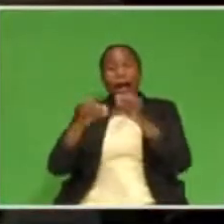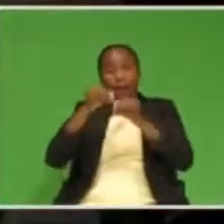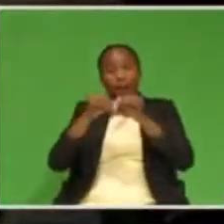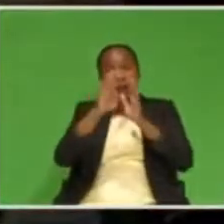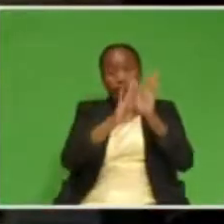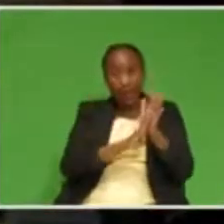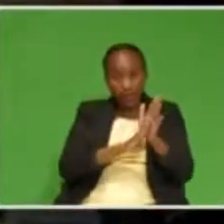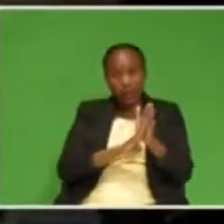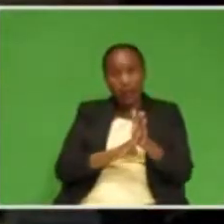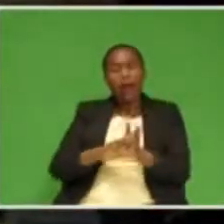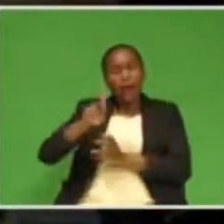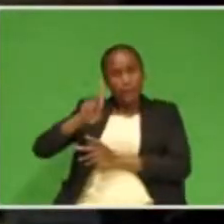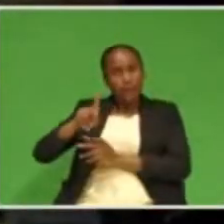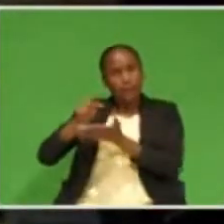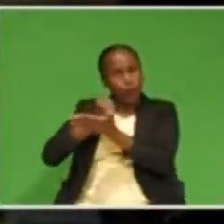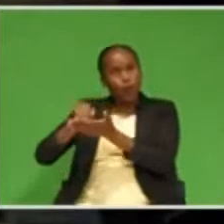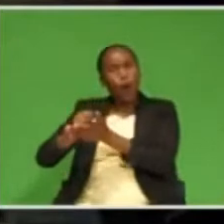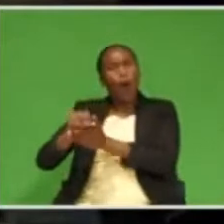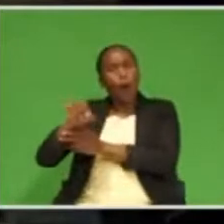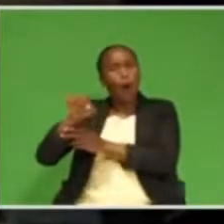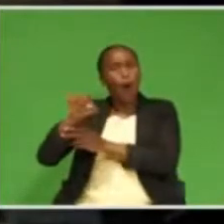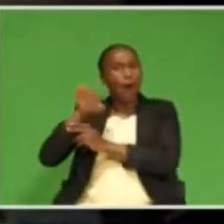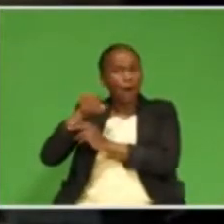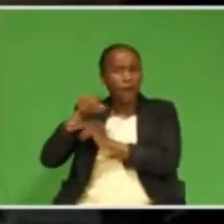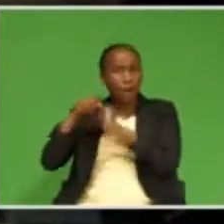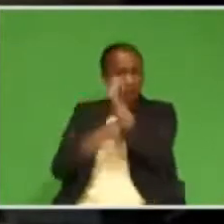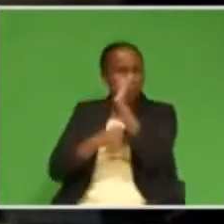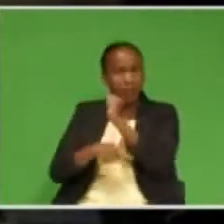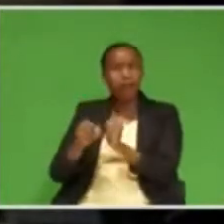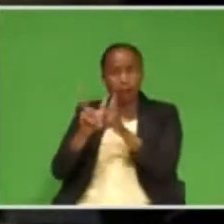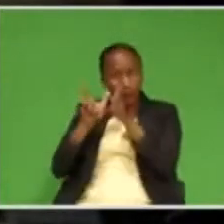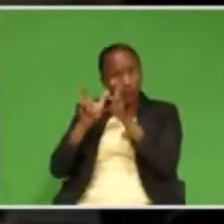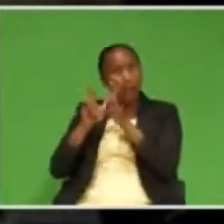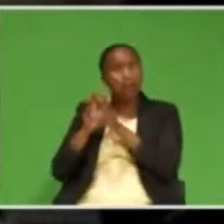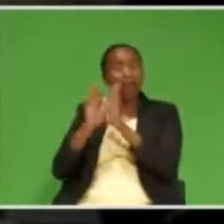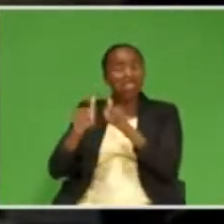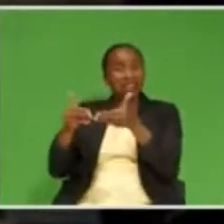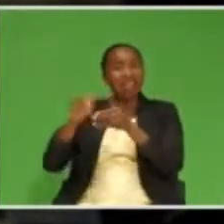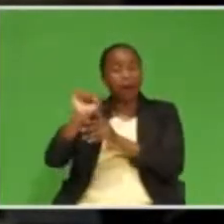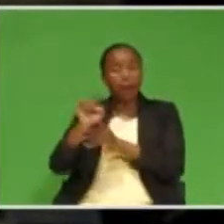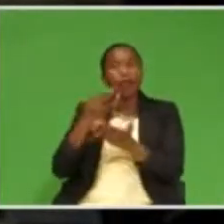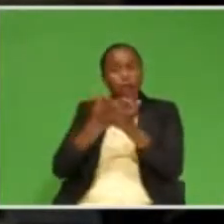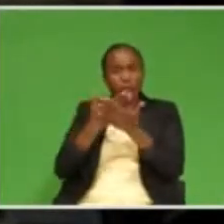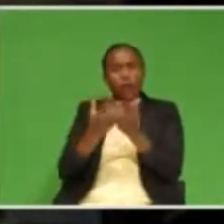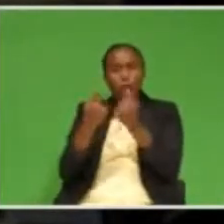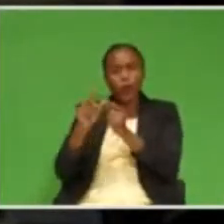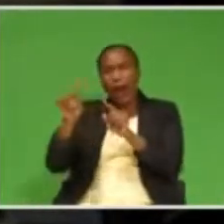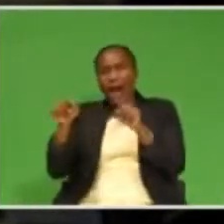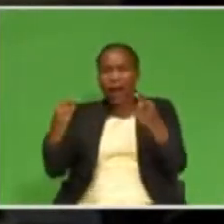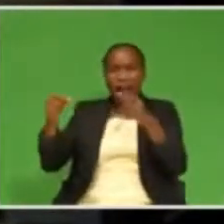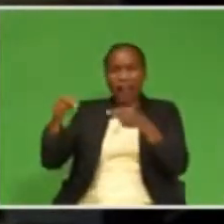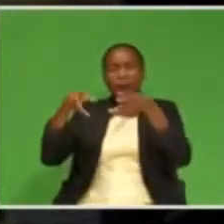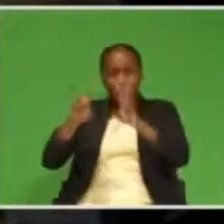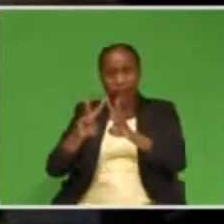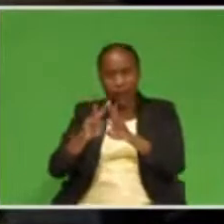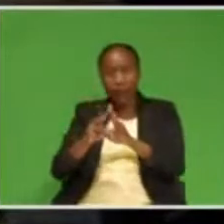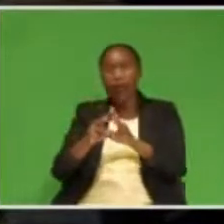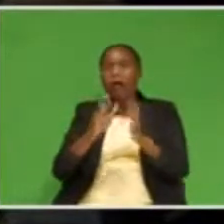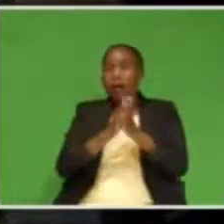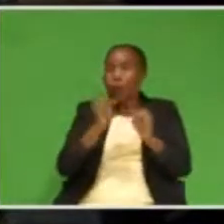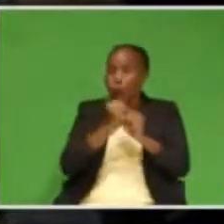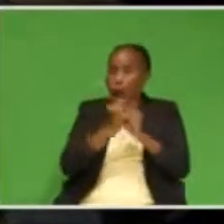offerings so that it can provide a viable and affordable alternative to the commercial